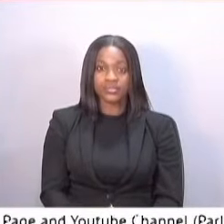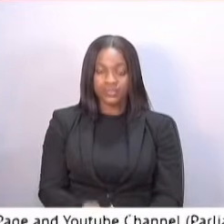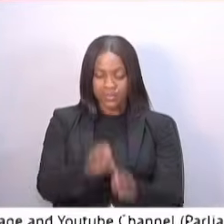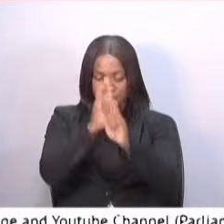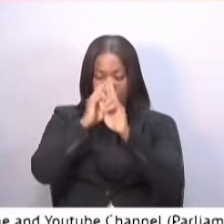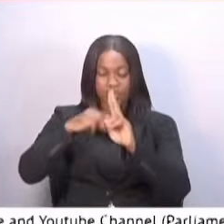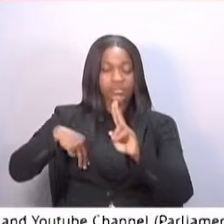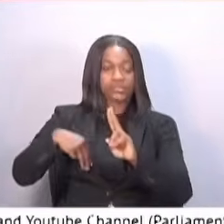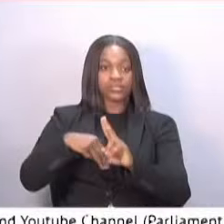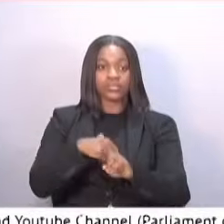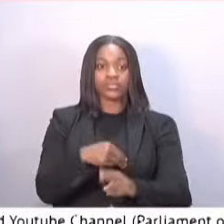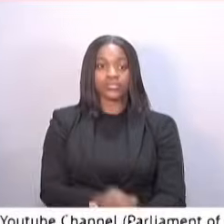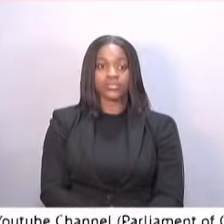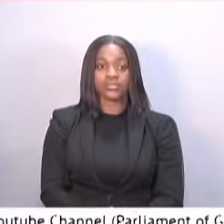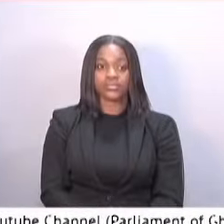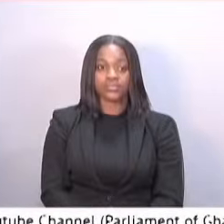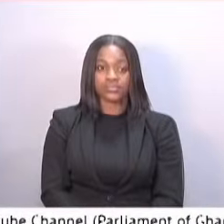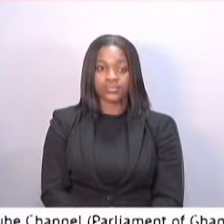Honourable members,